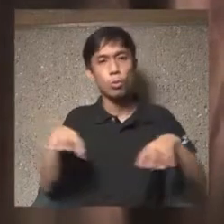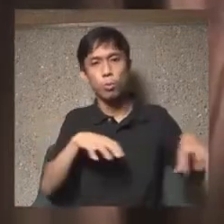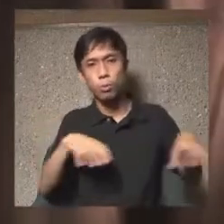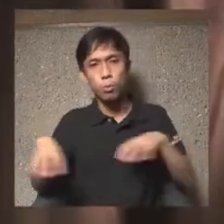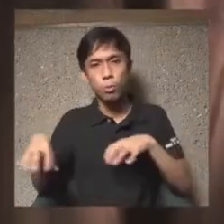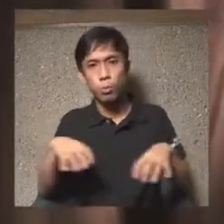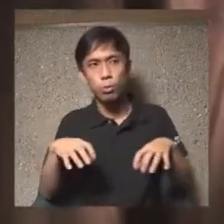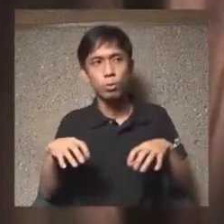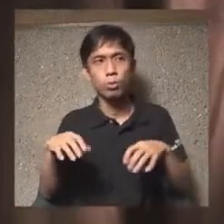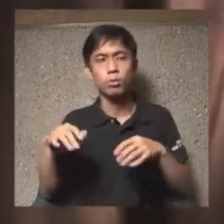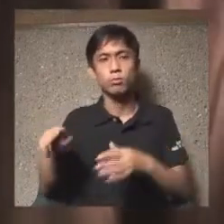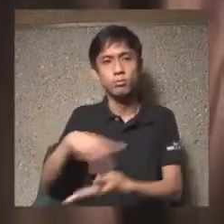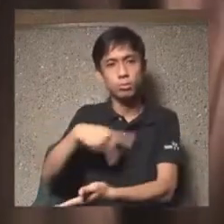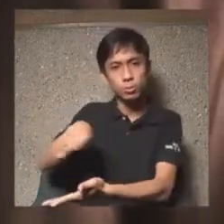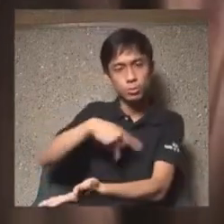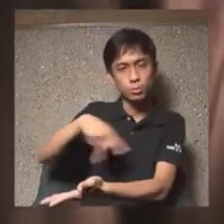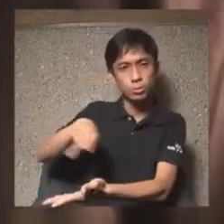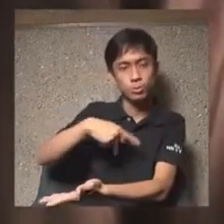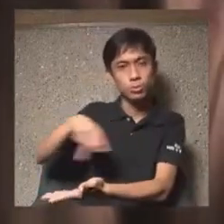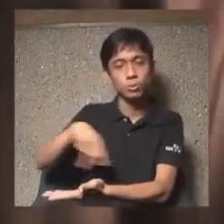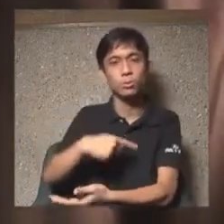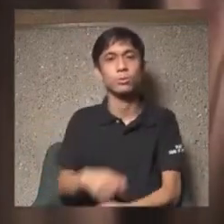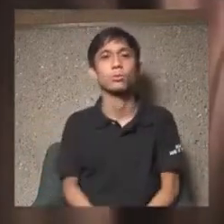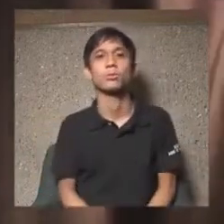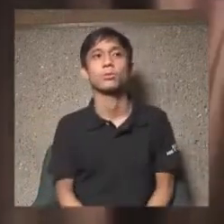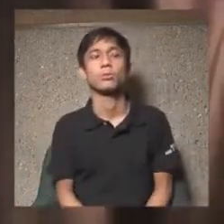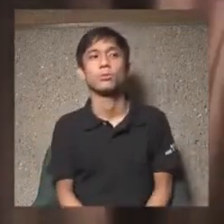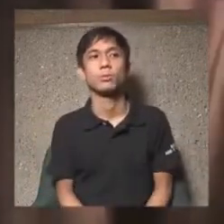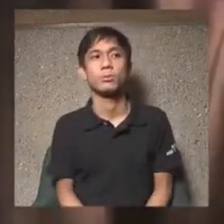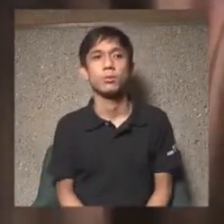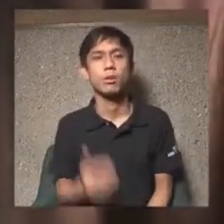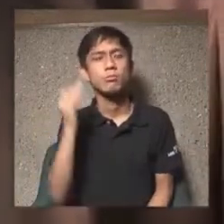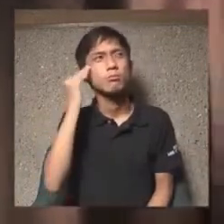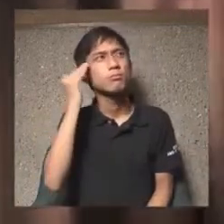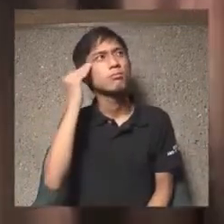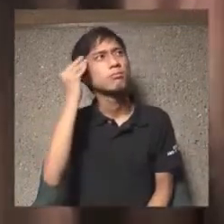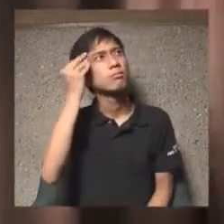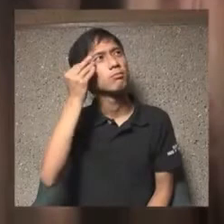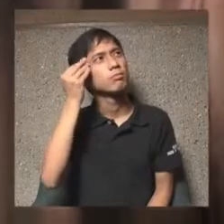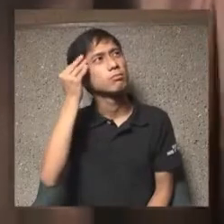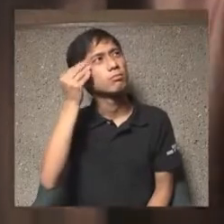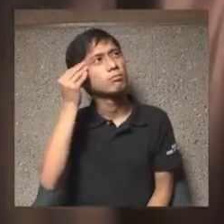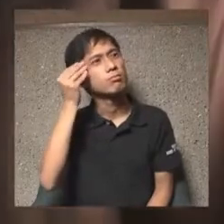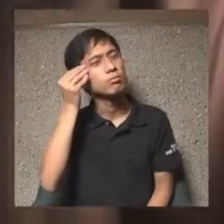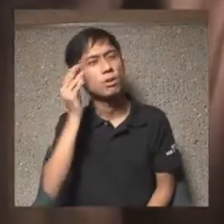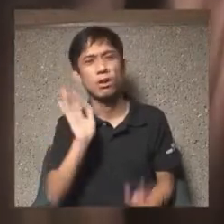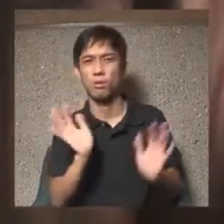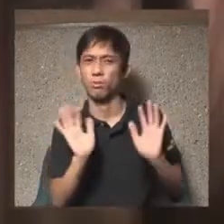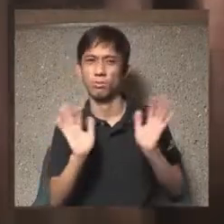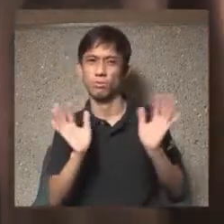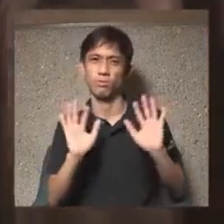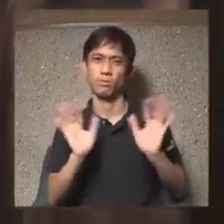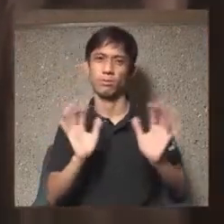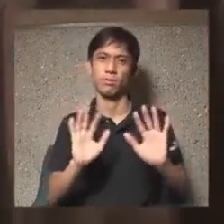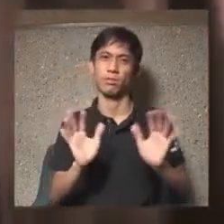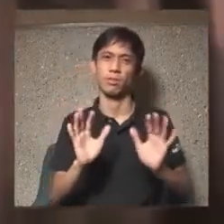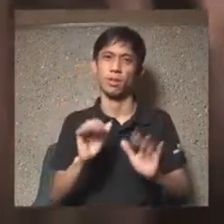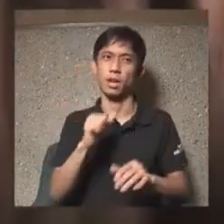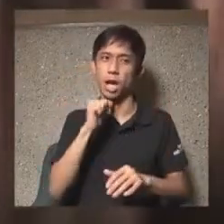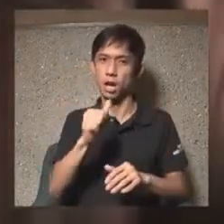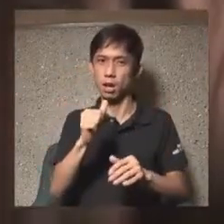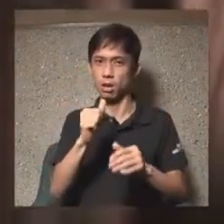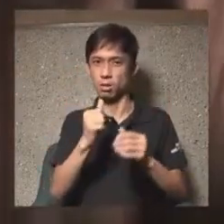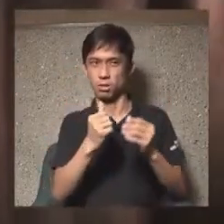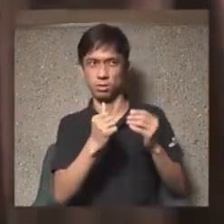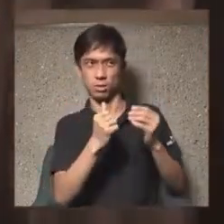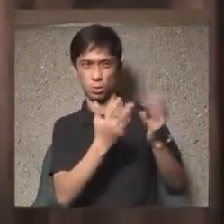anywhere. I realized I did not want to be instructed, but I had to so that I can